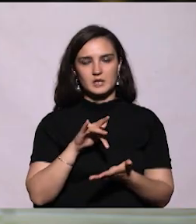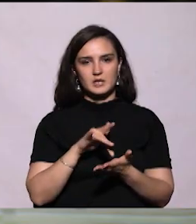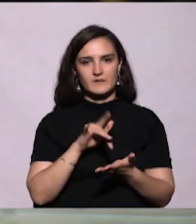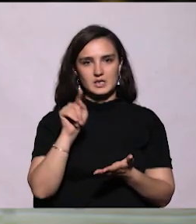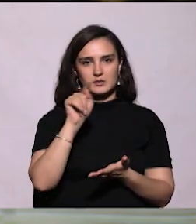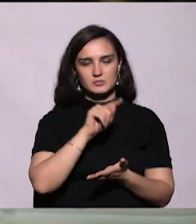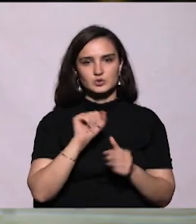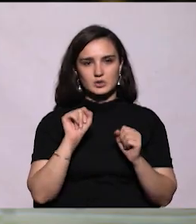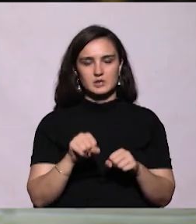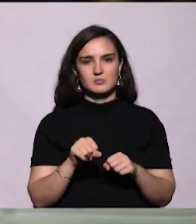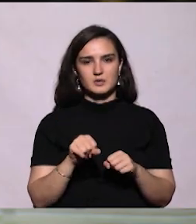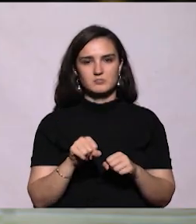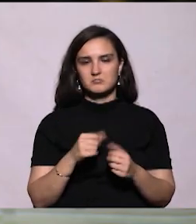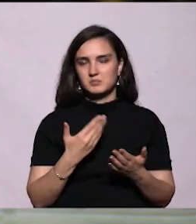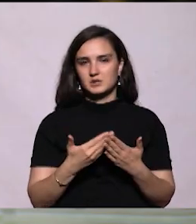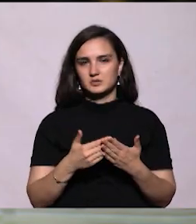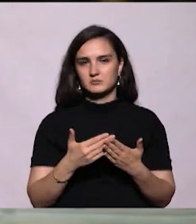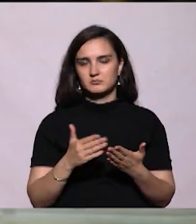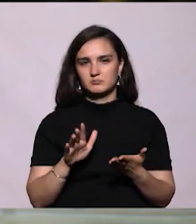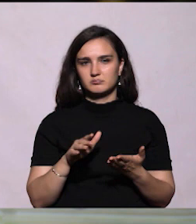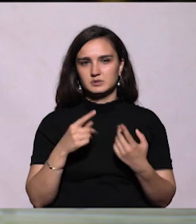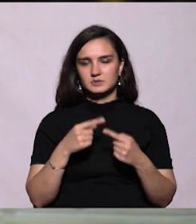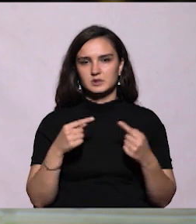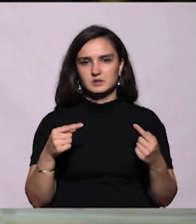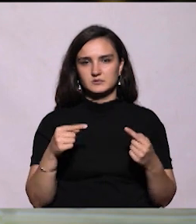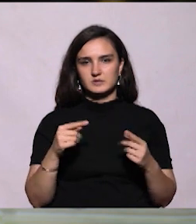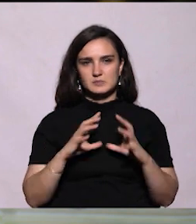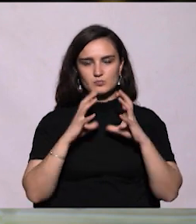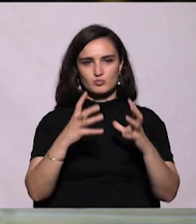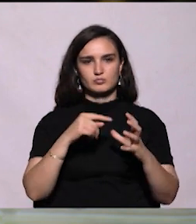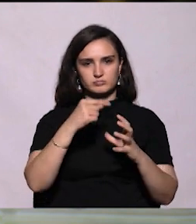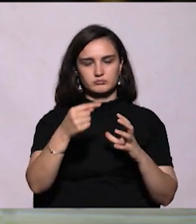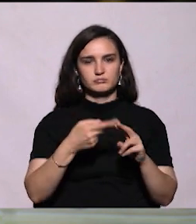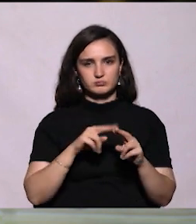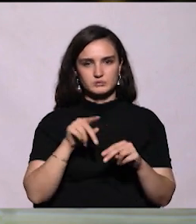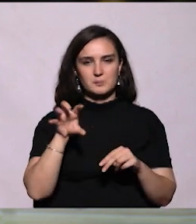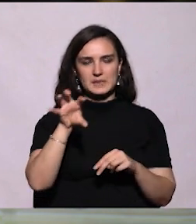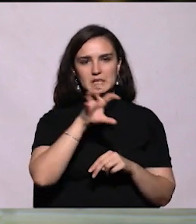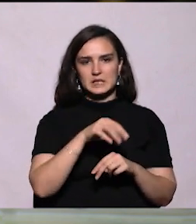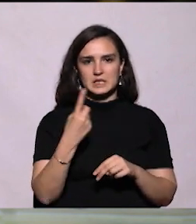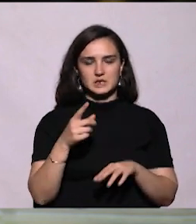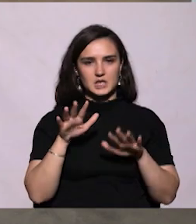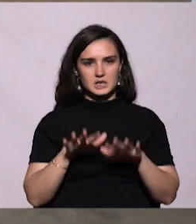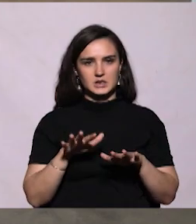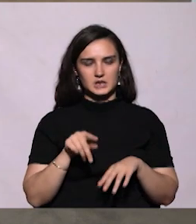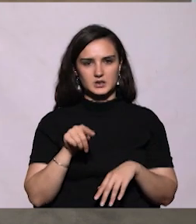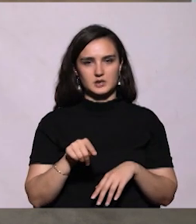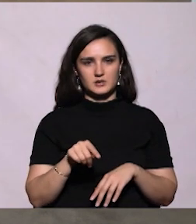or across the entire world. A branch is just one part of that large company.